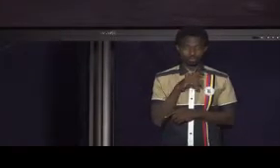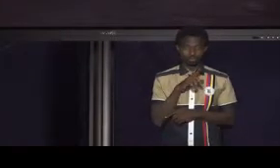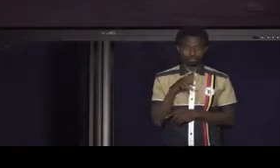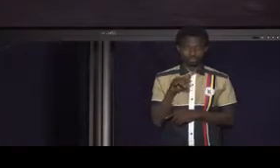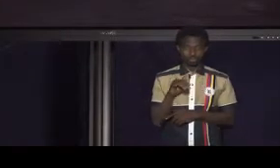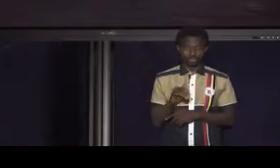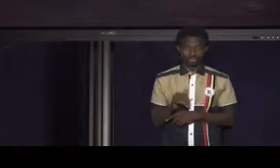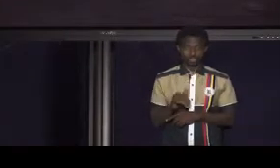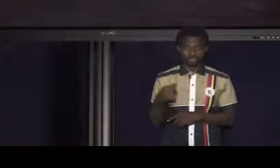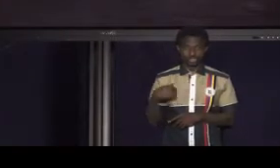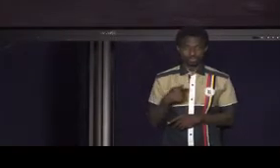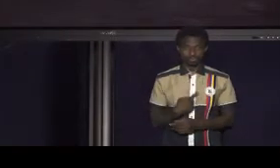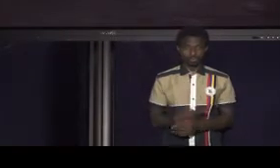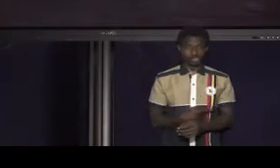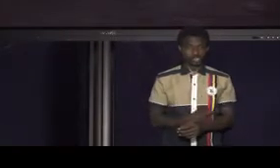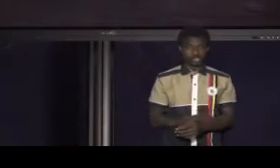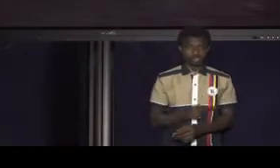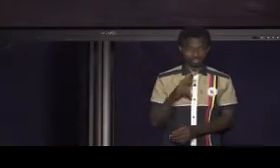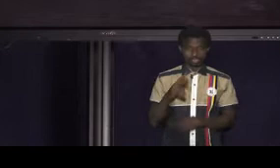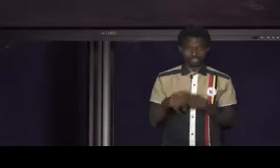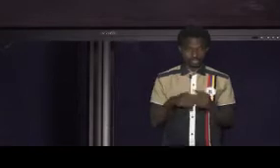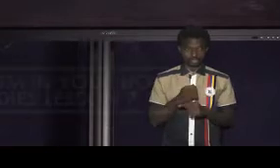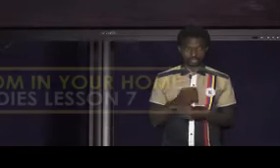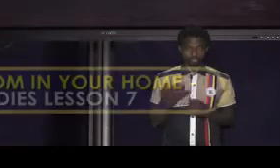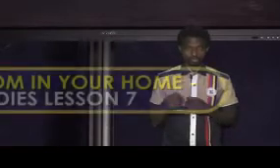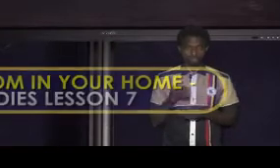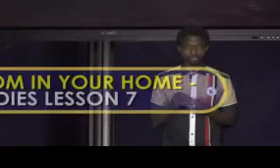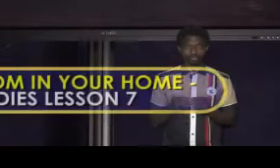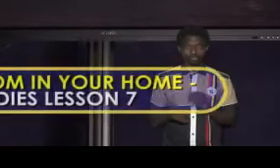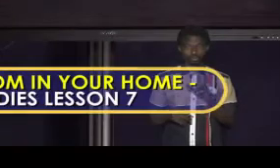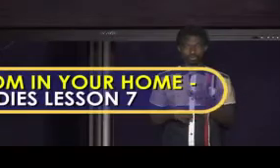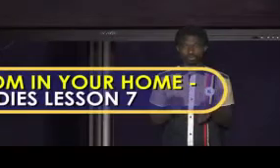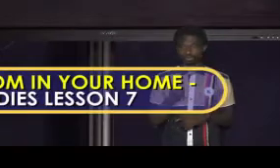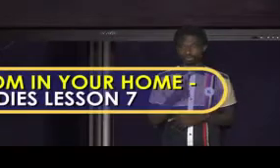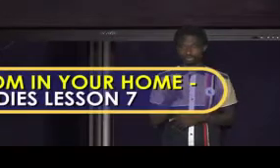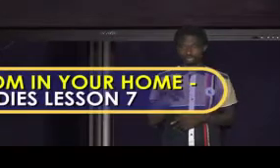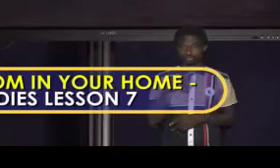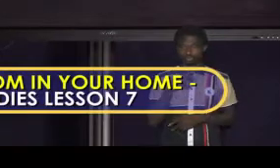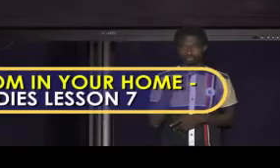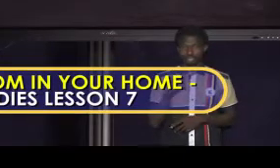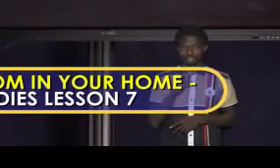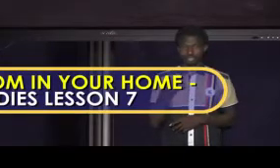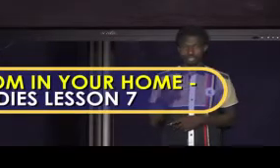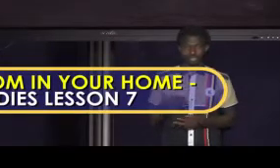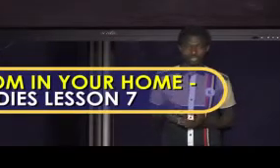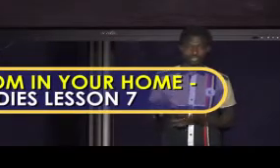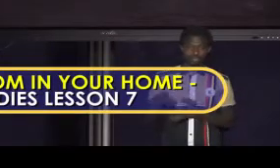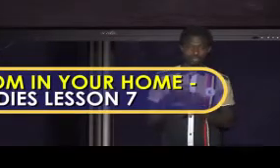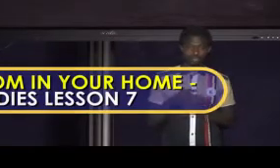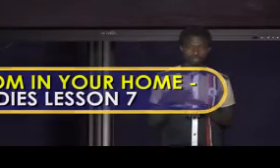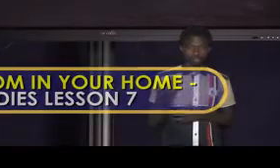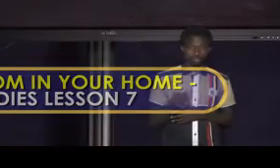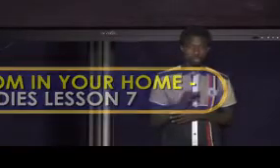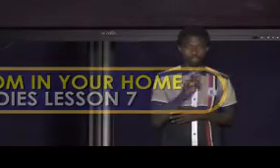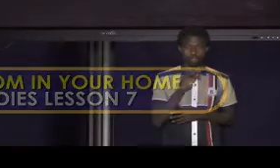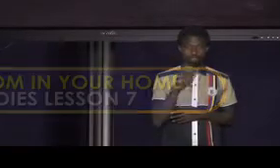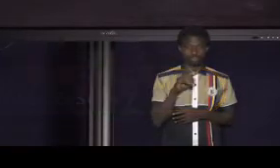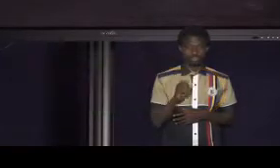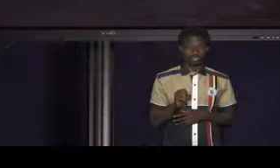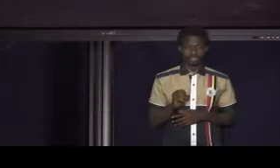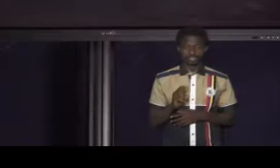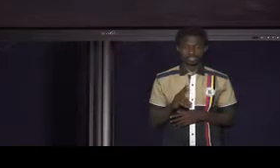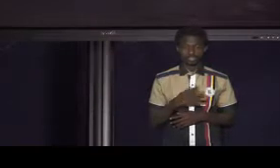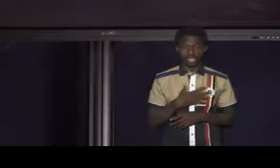of pulleys. We discussed the 3 types of pulley today. Number 2, dash pulley is the combination of fixed and